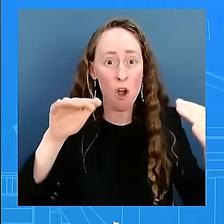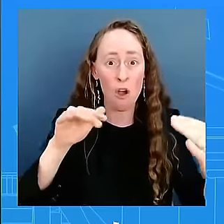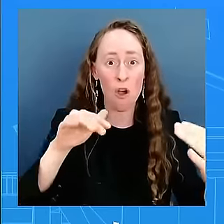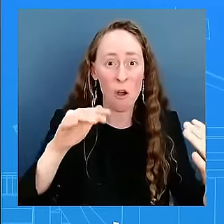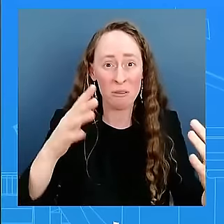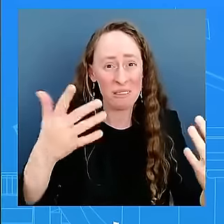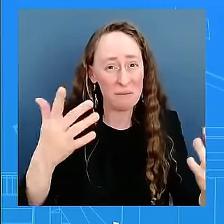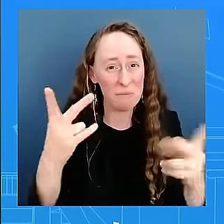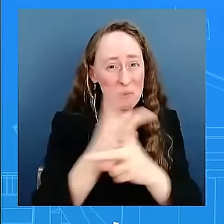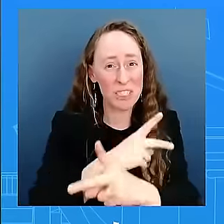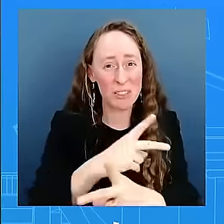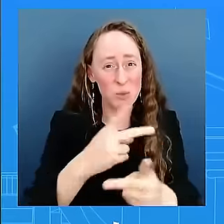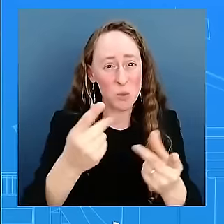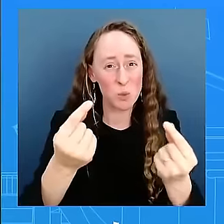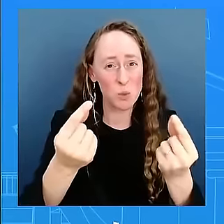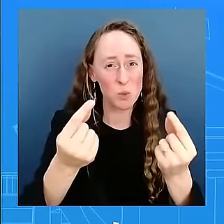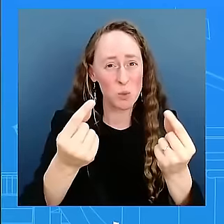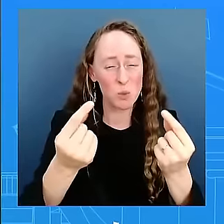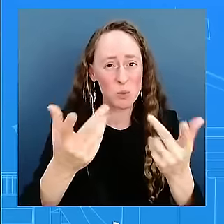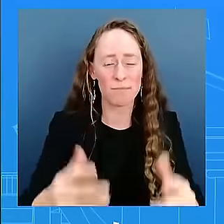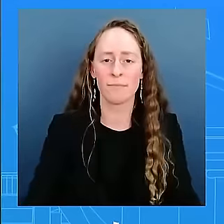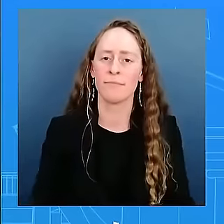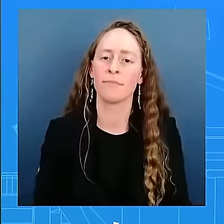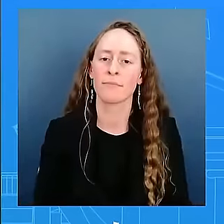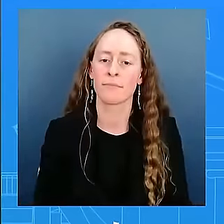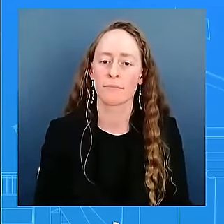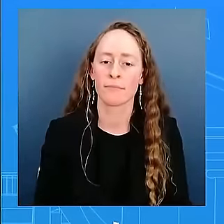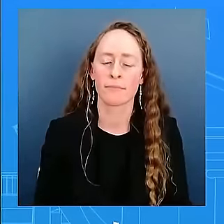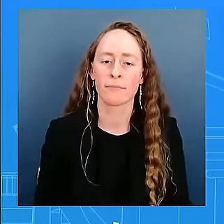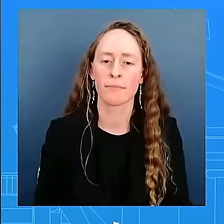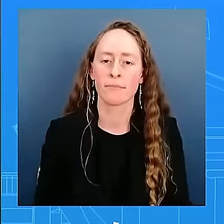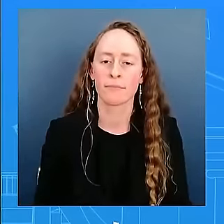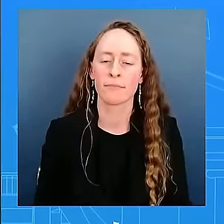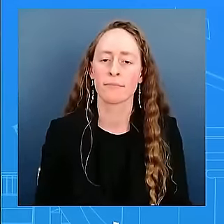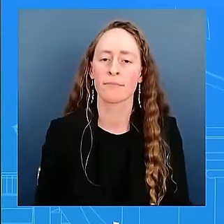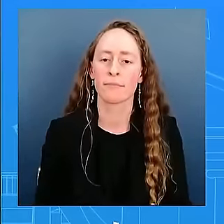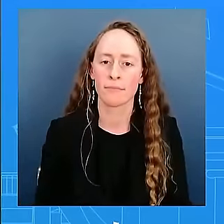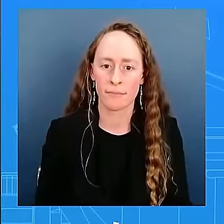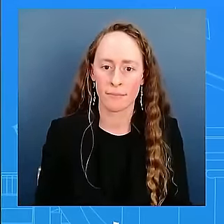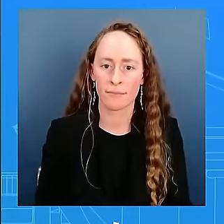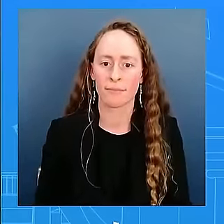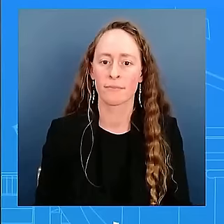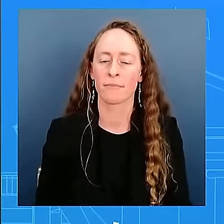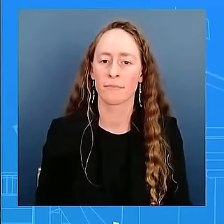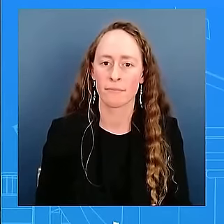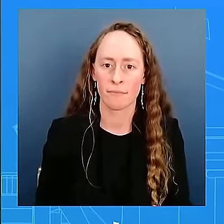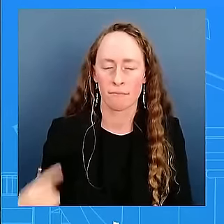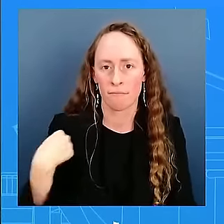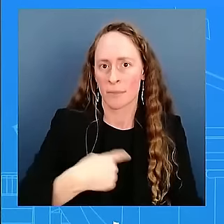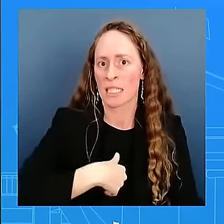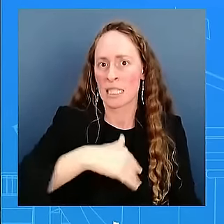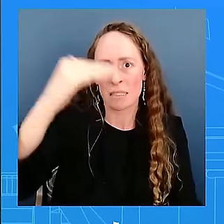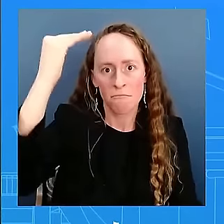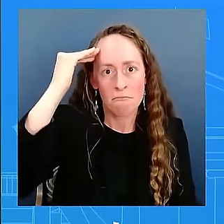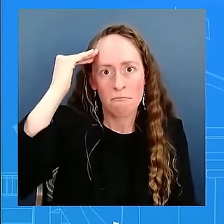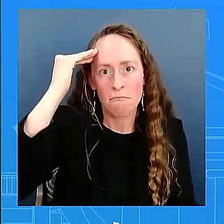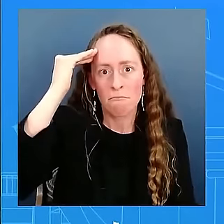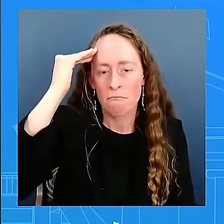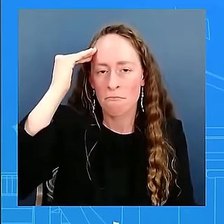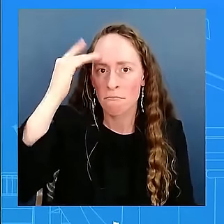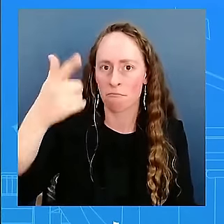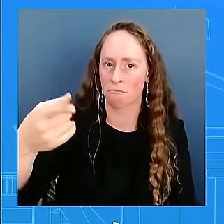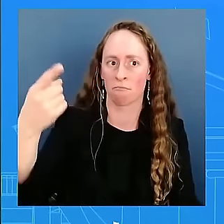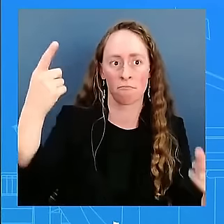Just taking a step back, we have been laser focused on trying to prevent that wider war since October 7th.